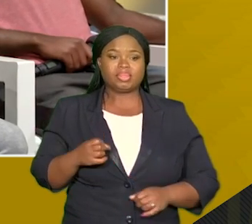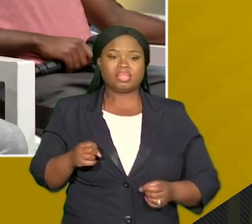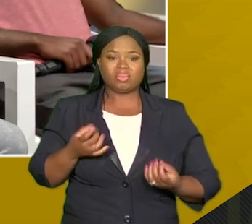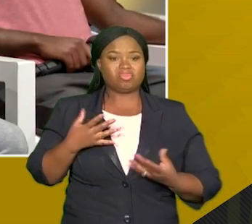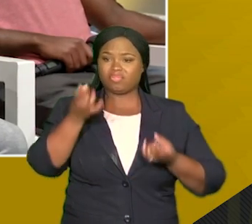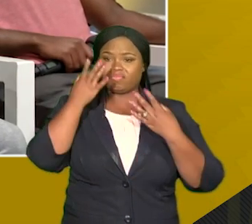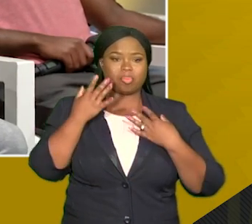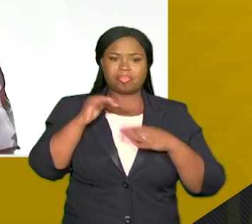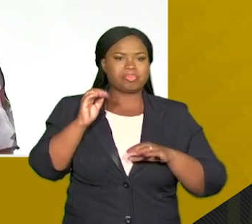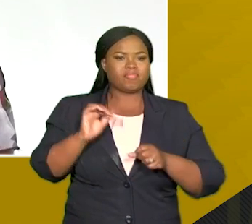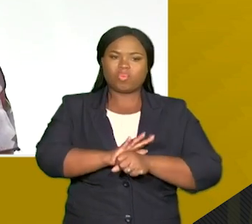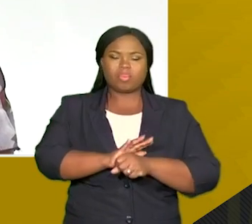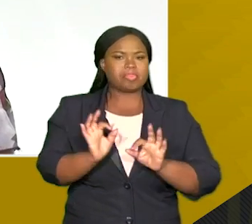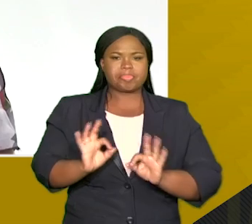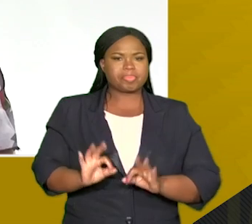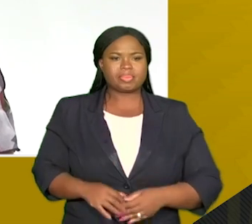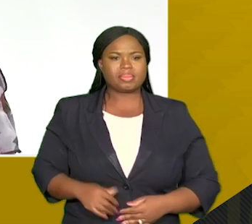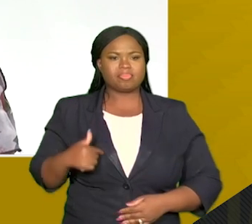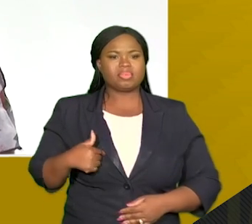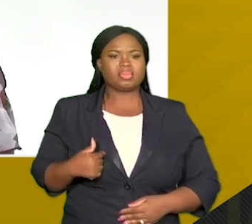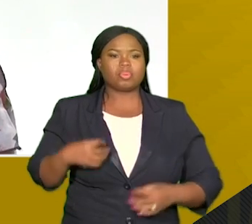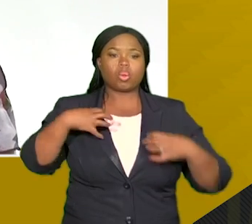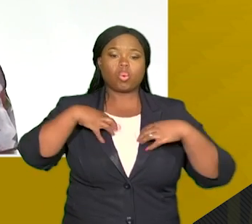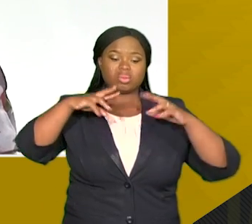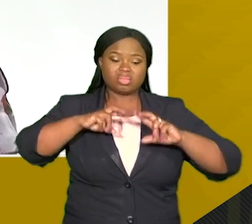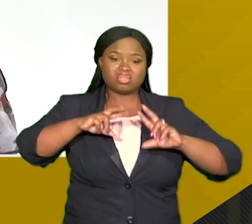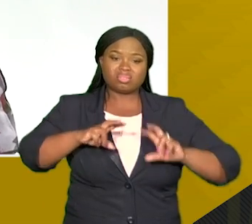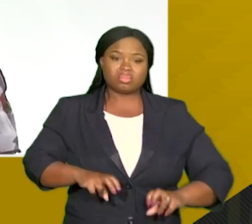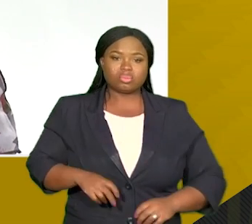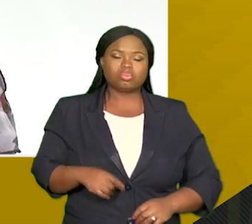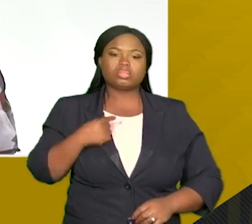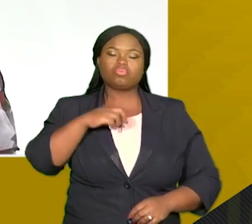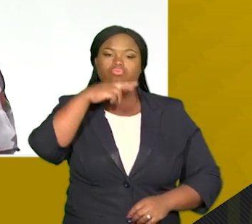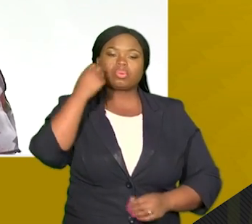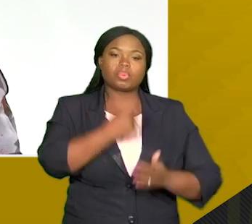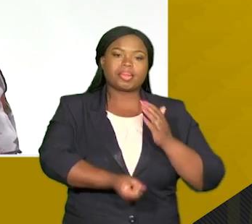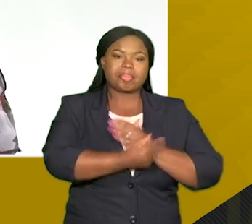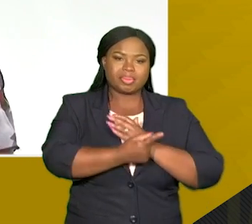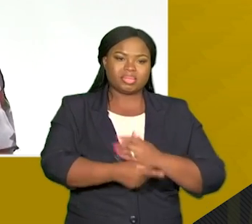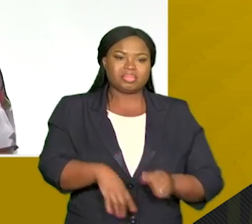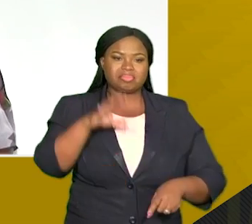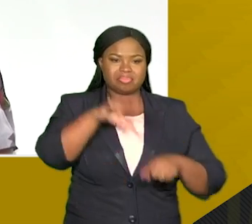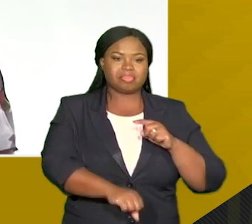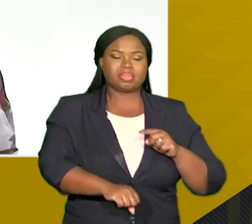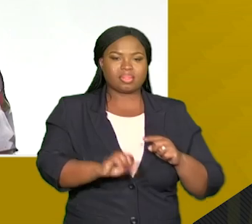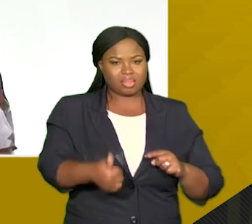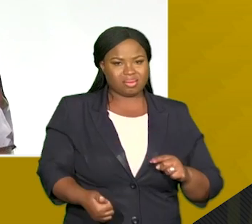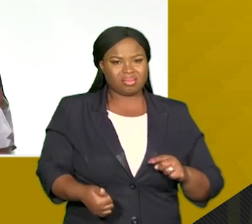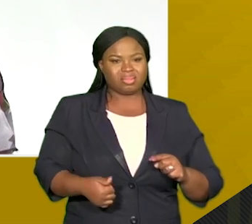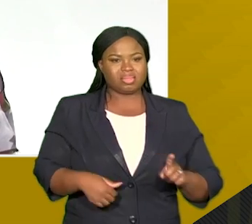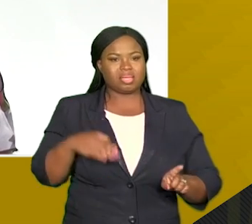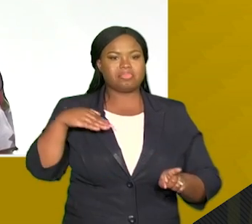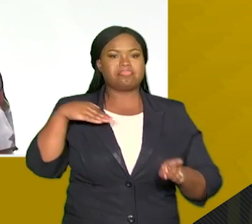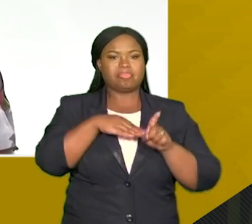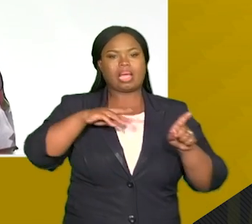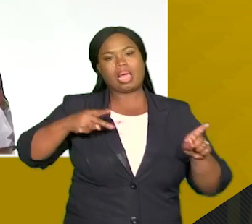me information. I had to do my own investigations for what really happened, only to find that that's when I found out he was bumped